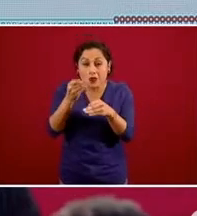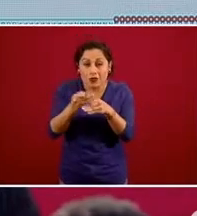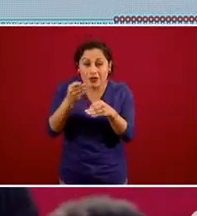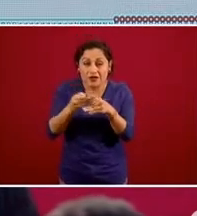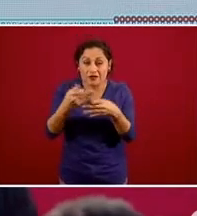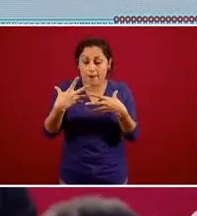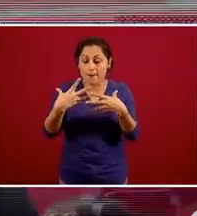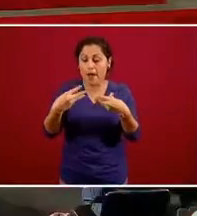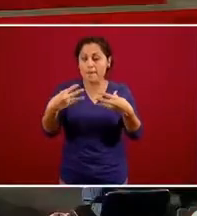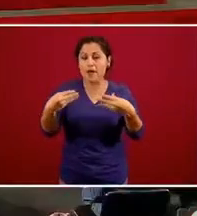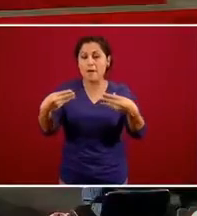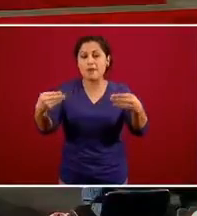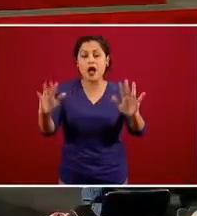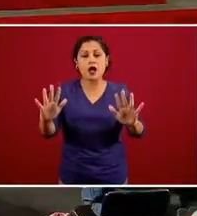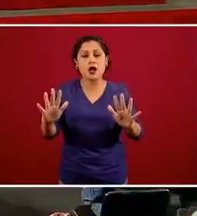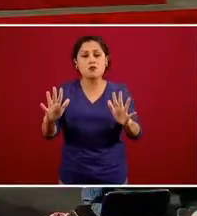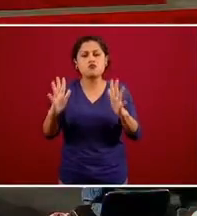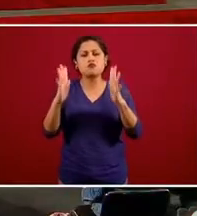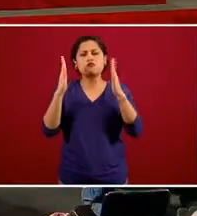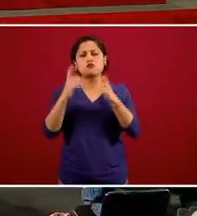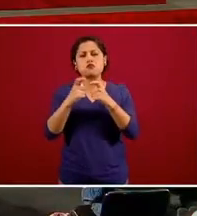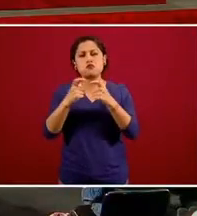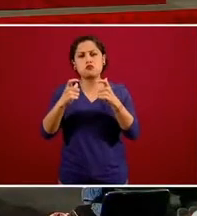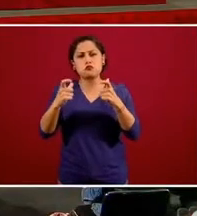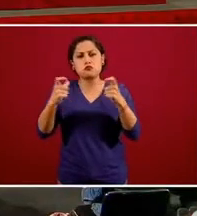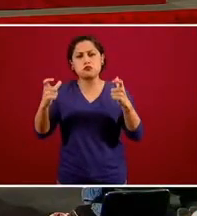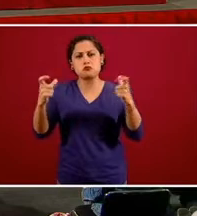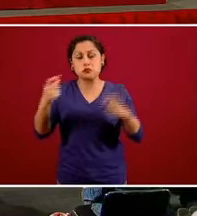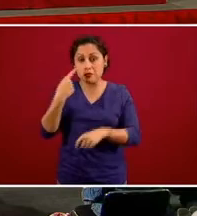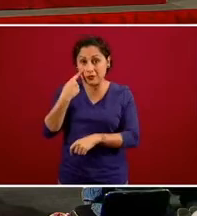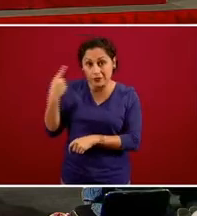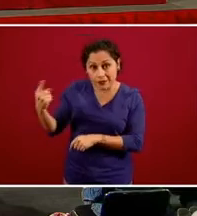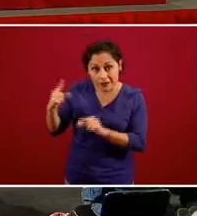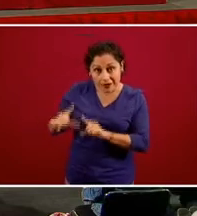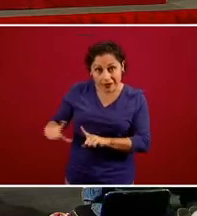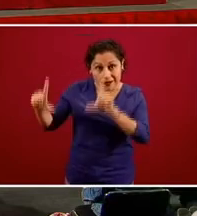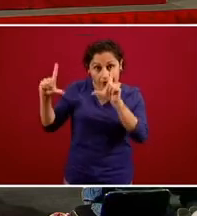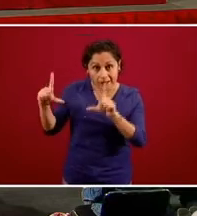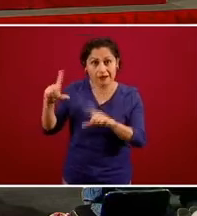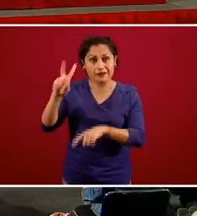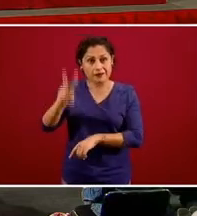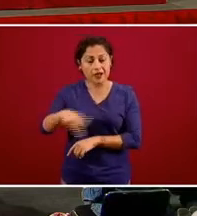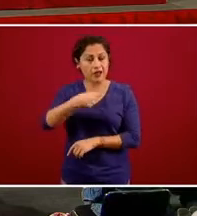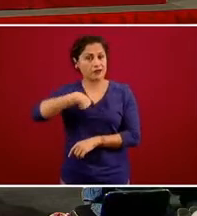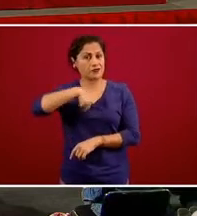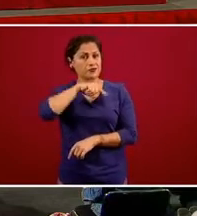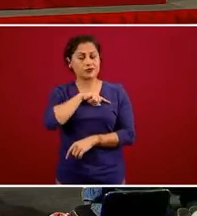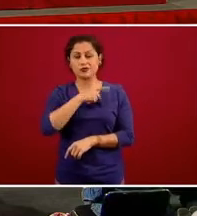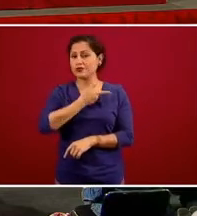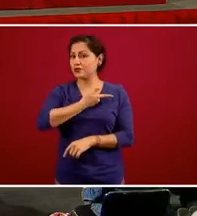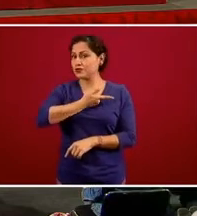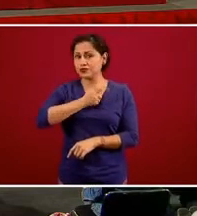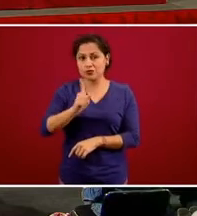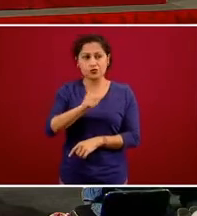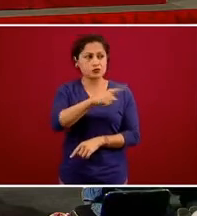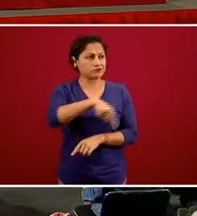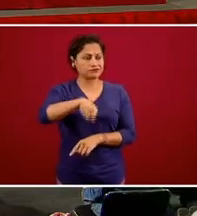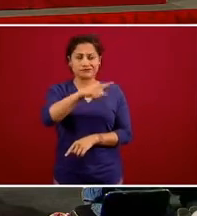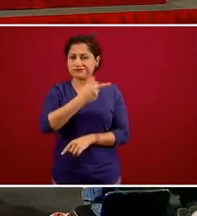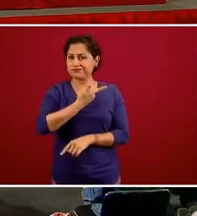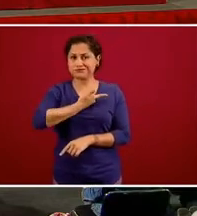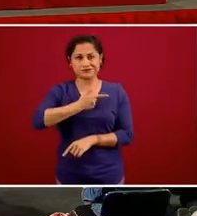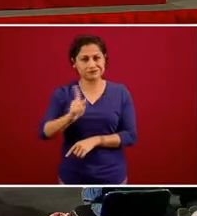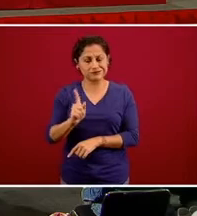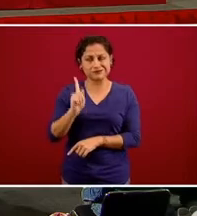epidemic is over, or that is going down, or that we are slowing down in the rate of transmission. No, we are